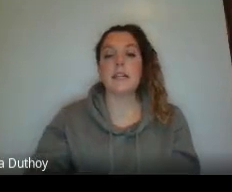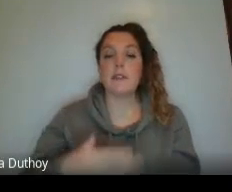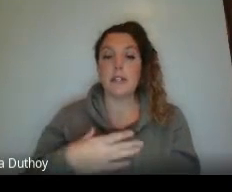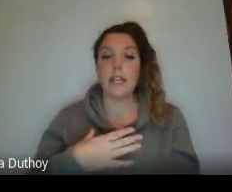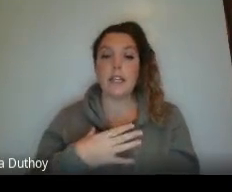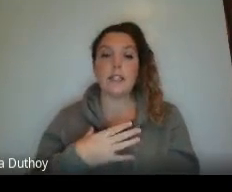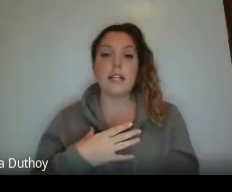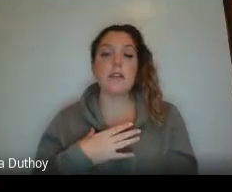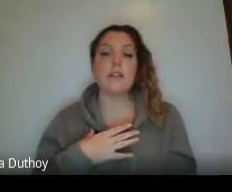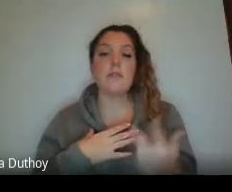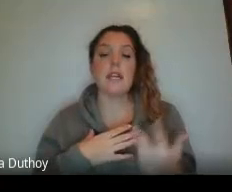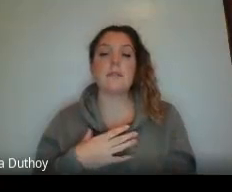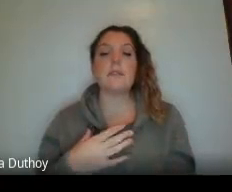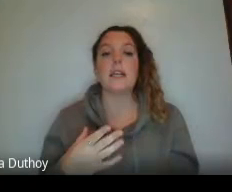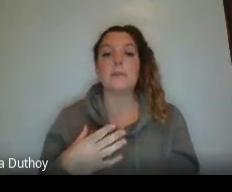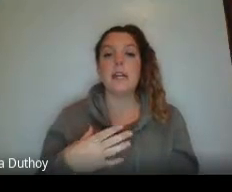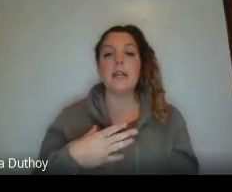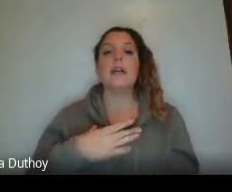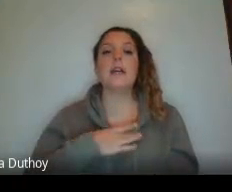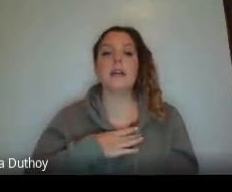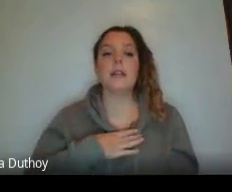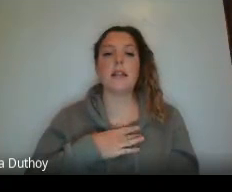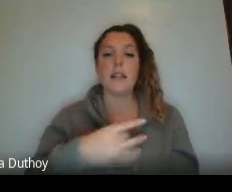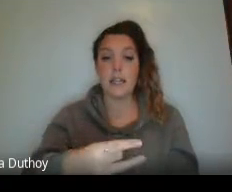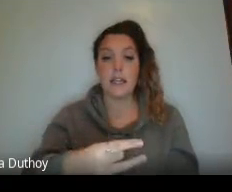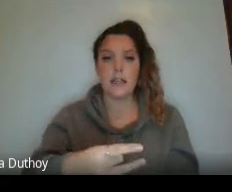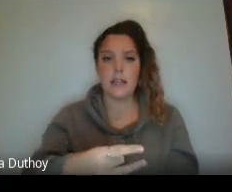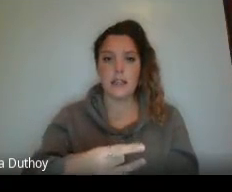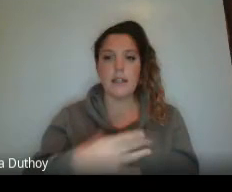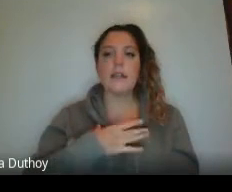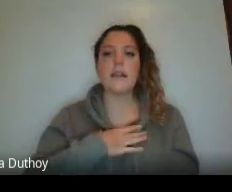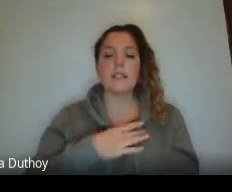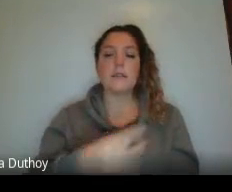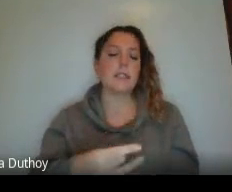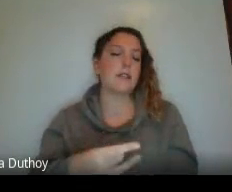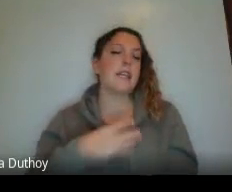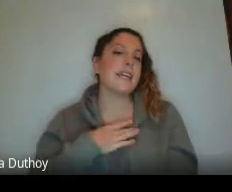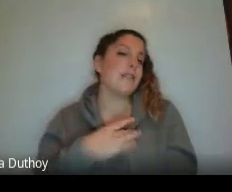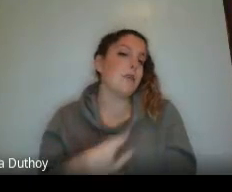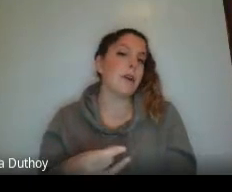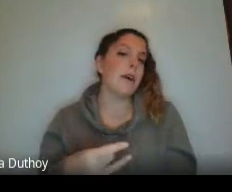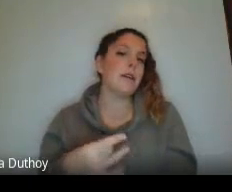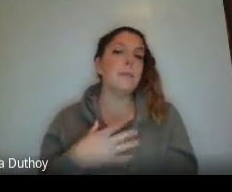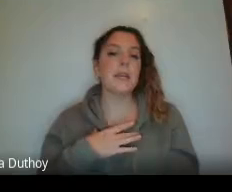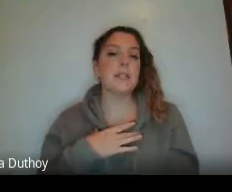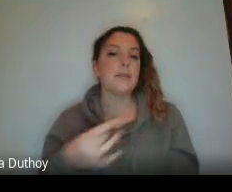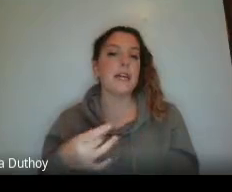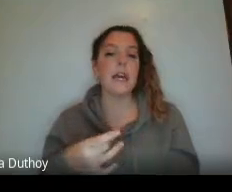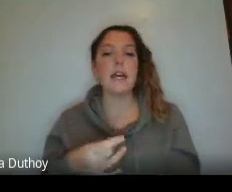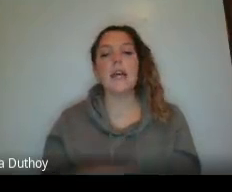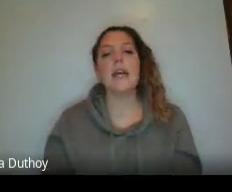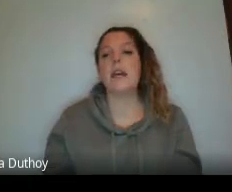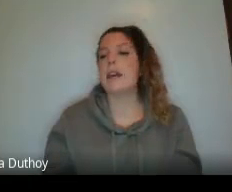The sign for like, tell me 3 animals that you like. Like, so you're taking it from your heart because